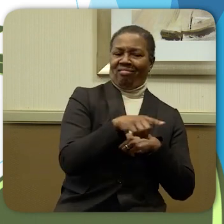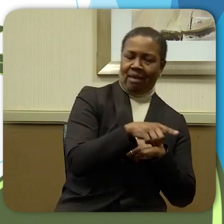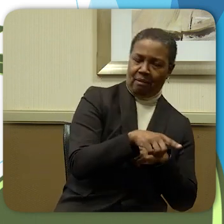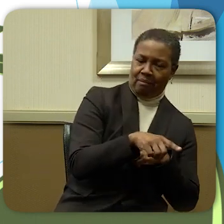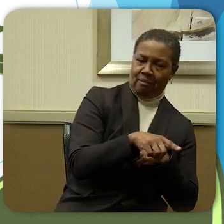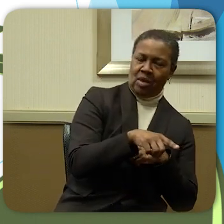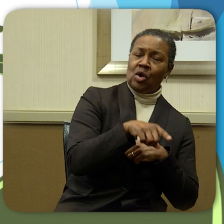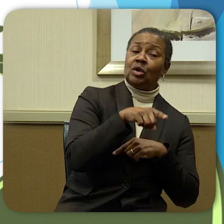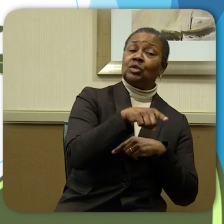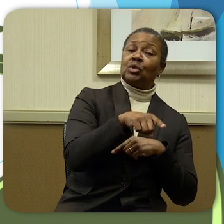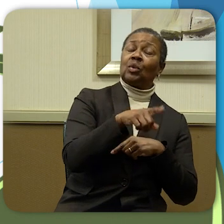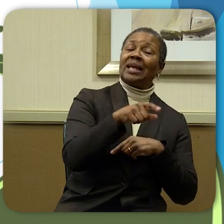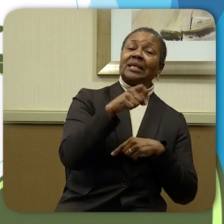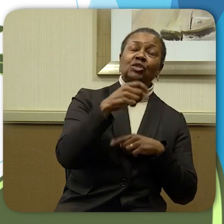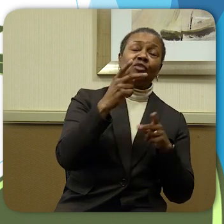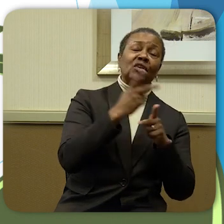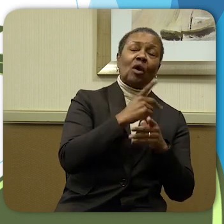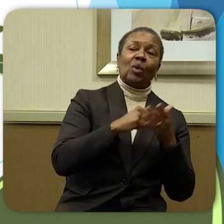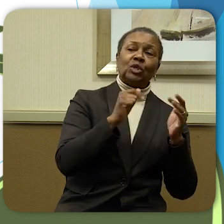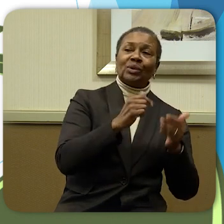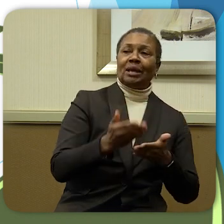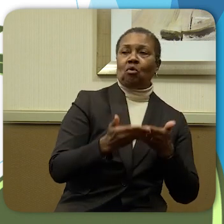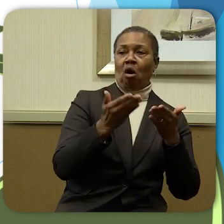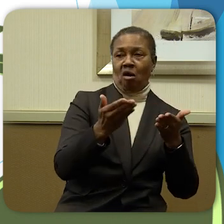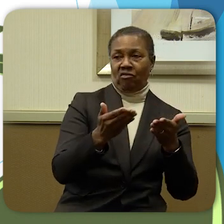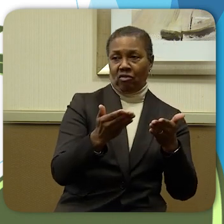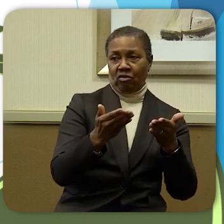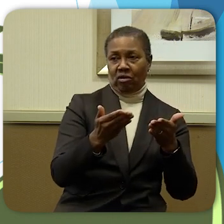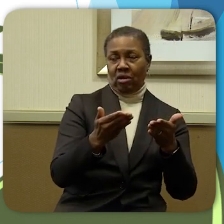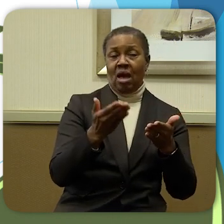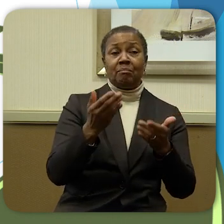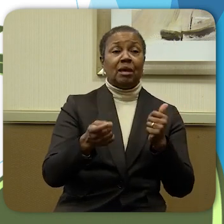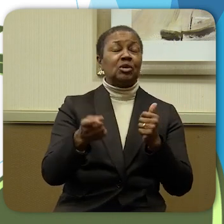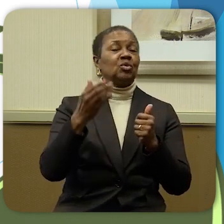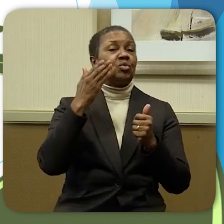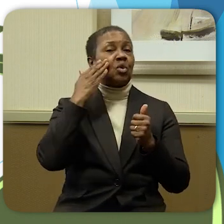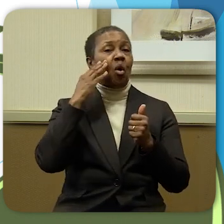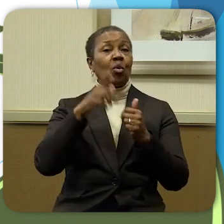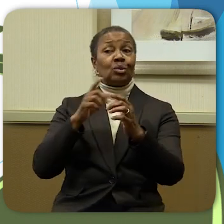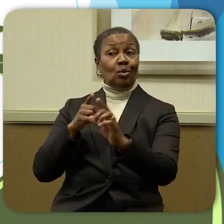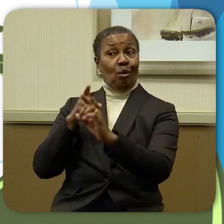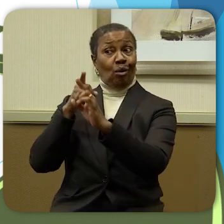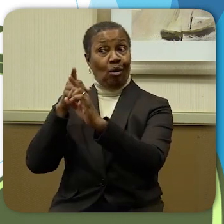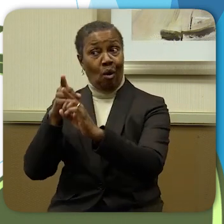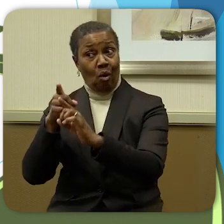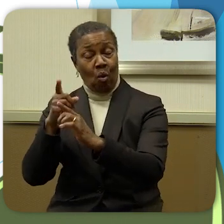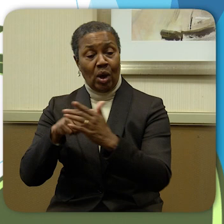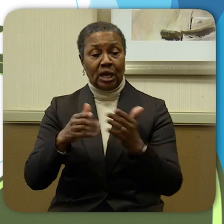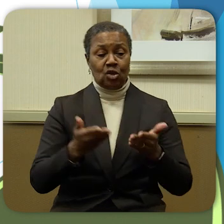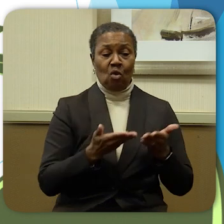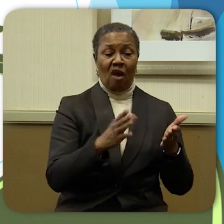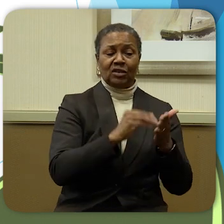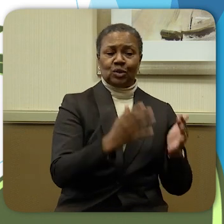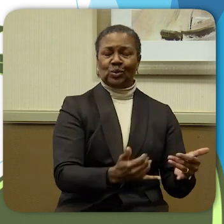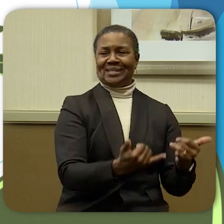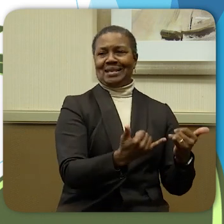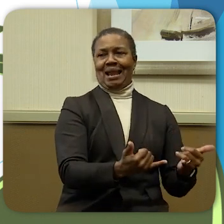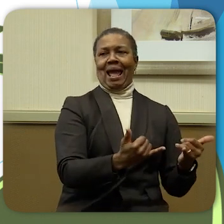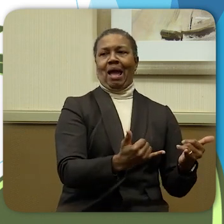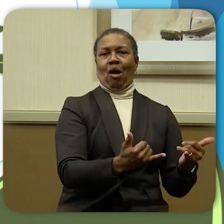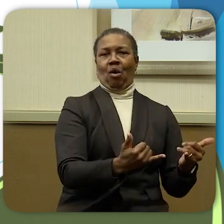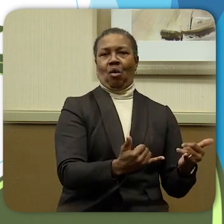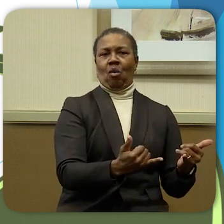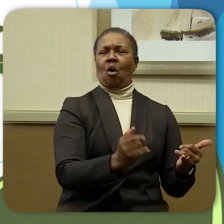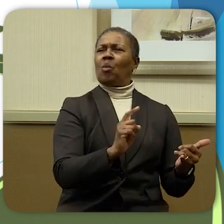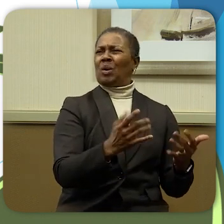out what you can offer students. Maybe you know where you want to get to, but what can you offer them right now? Where are